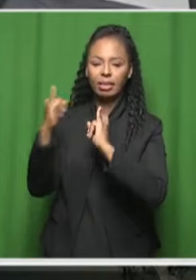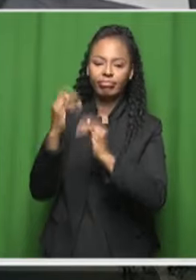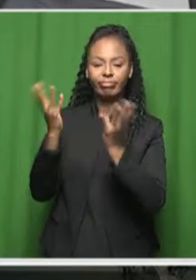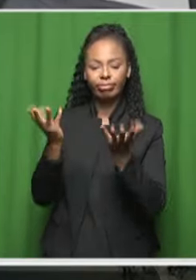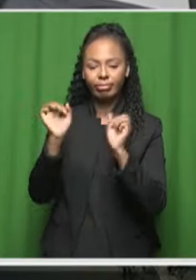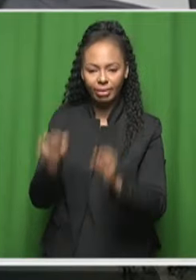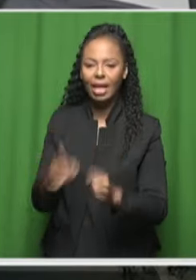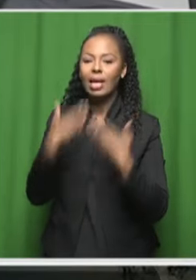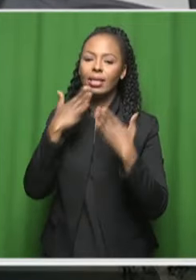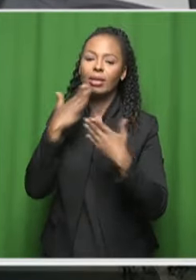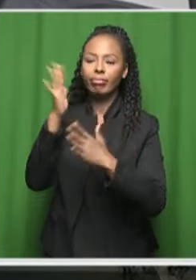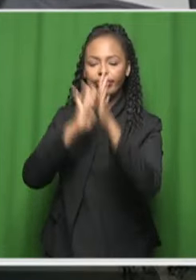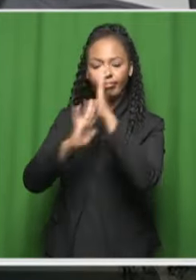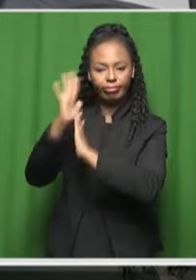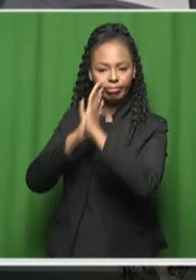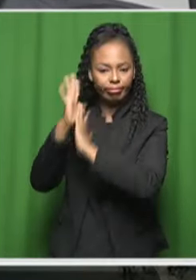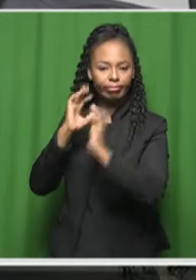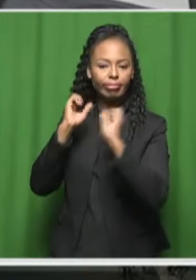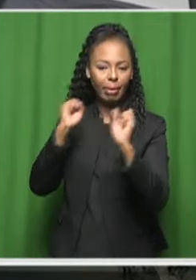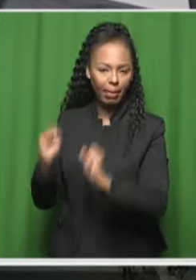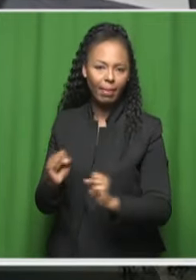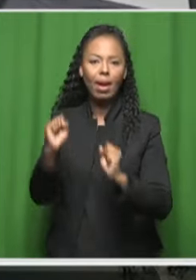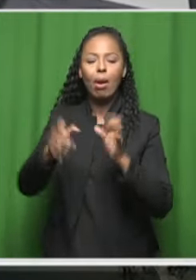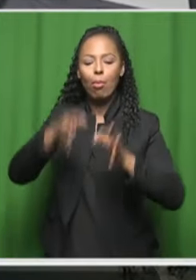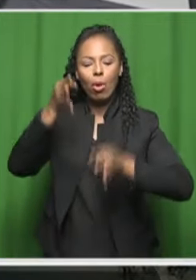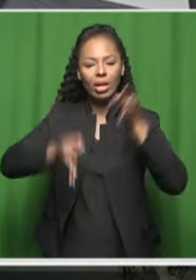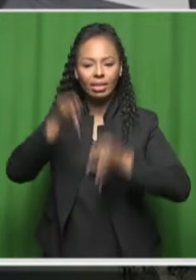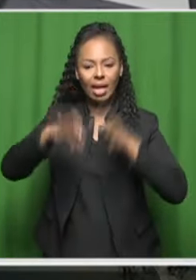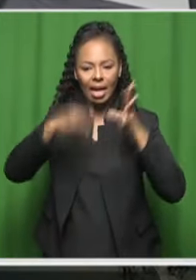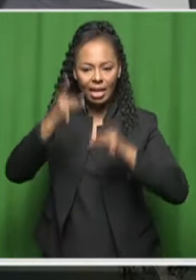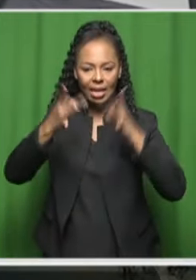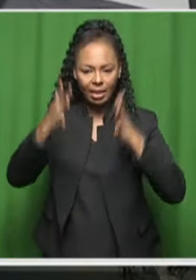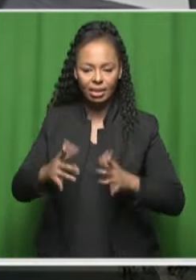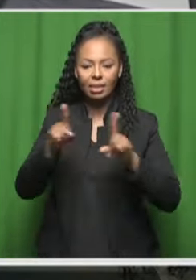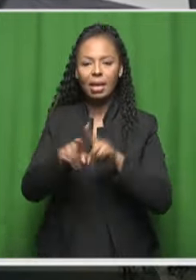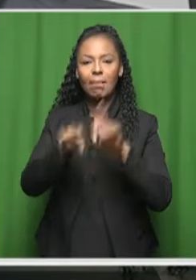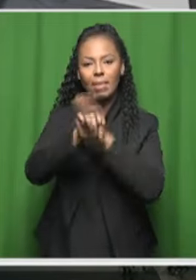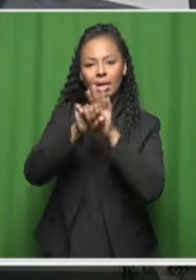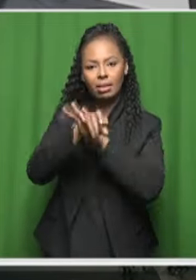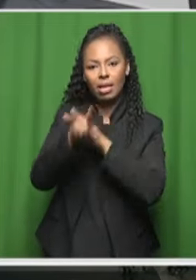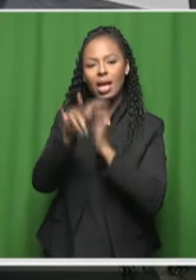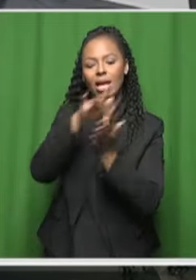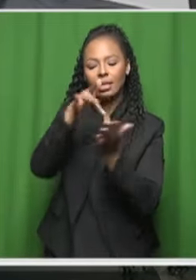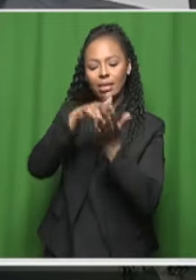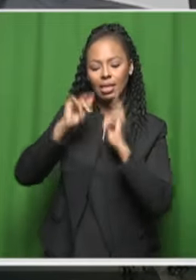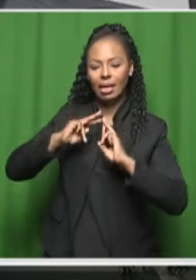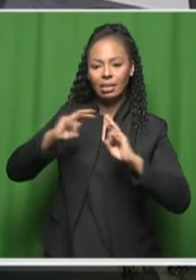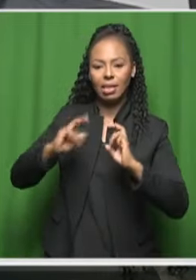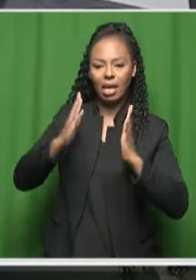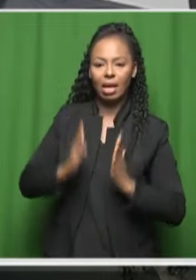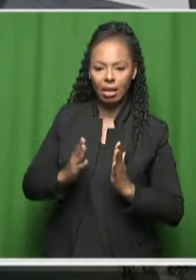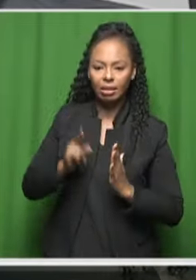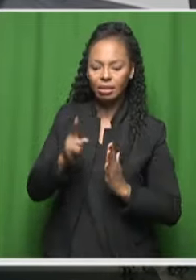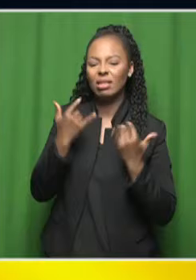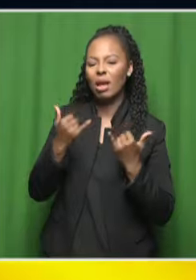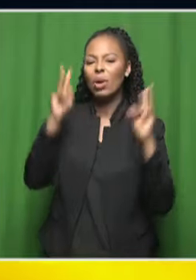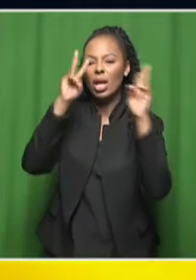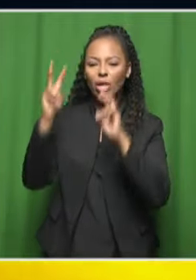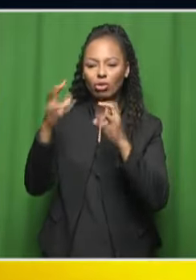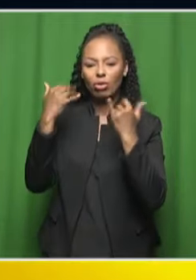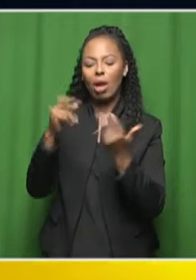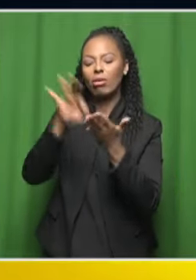there. Egidio Vaz is a political analyst and media scholar at the Center for Media Studies, unpacking the importance of today's